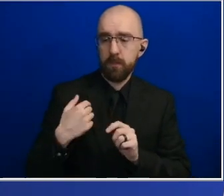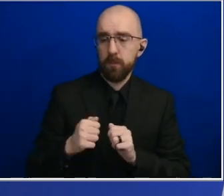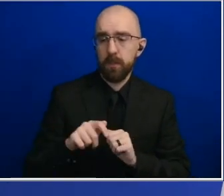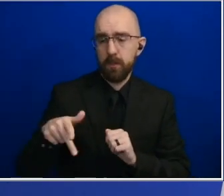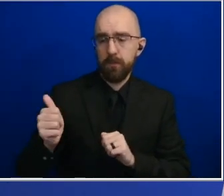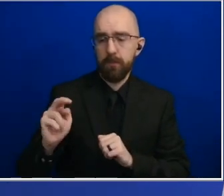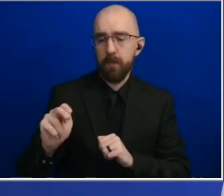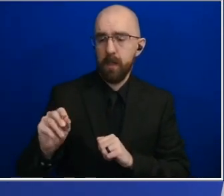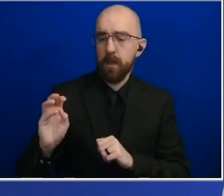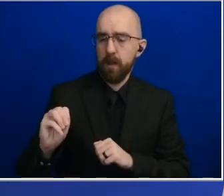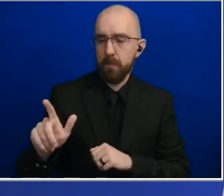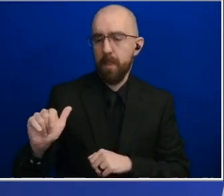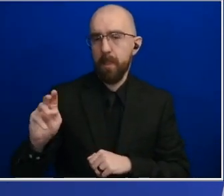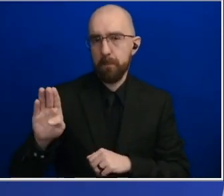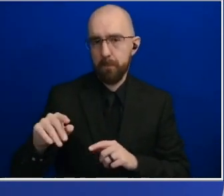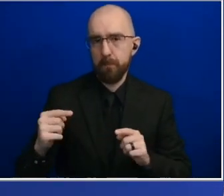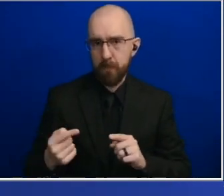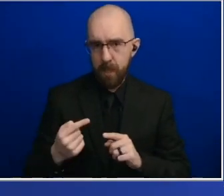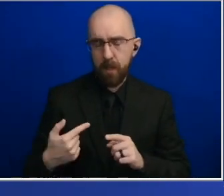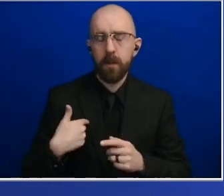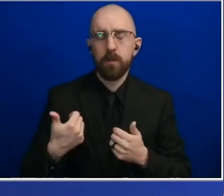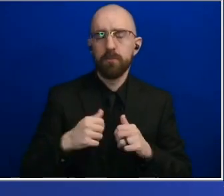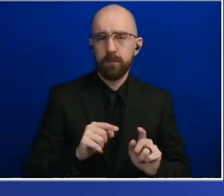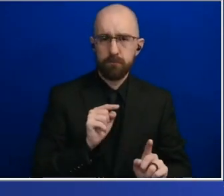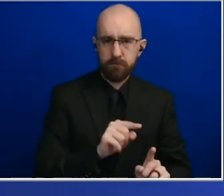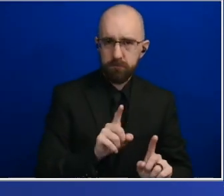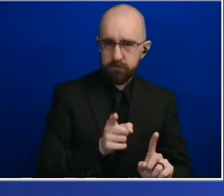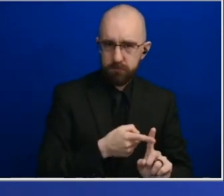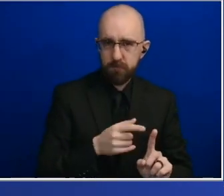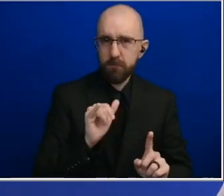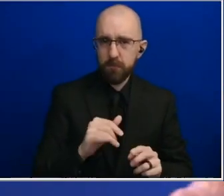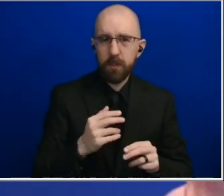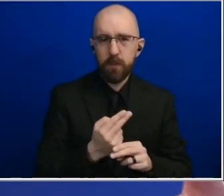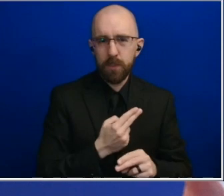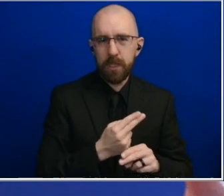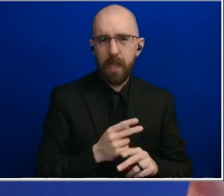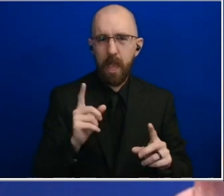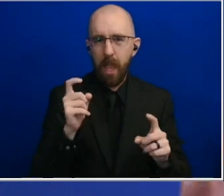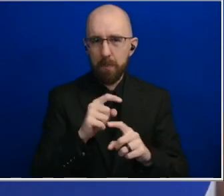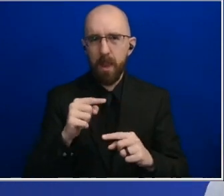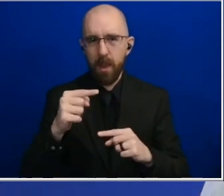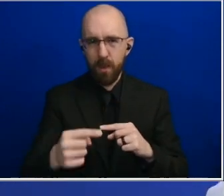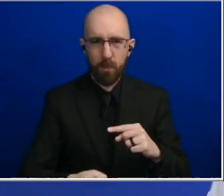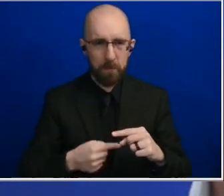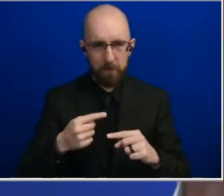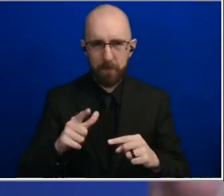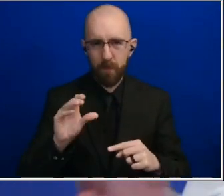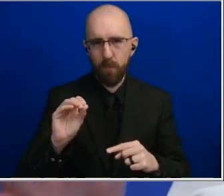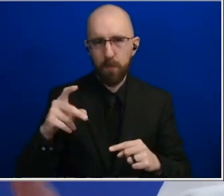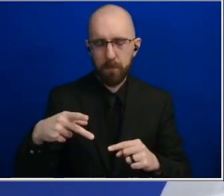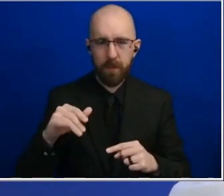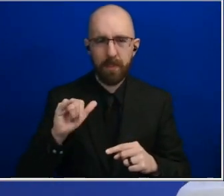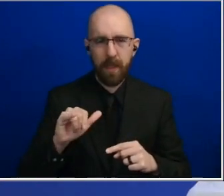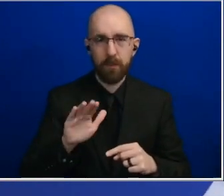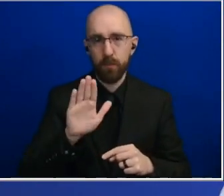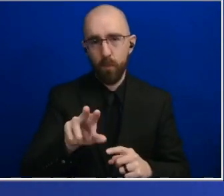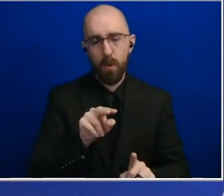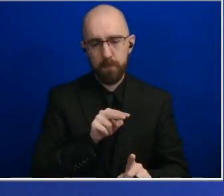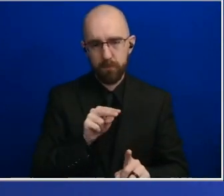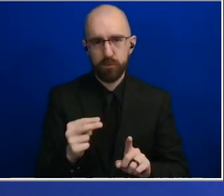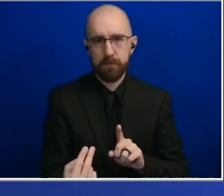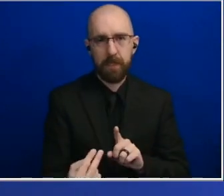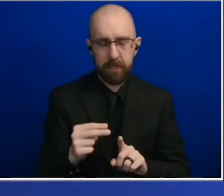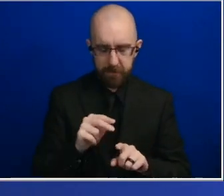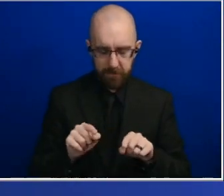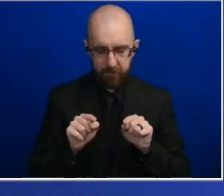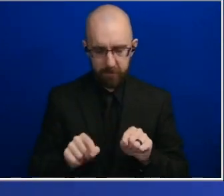is that that's working with this super complex loop that has to do with your perception, sending the signals